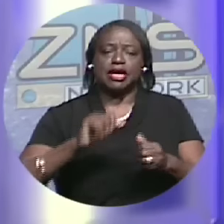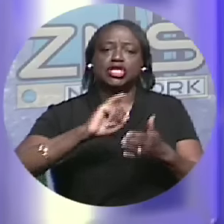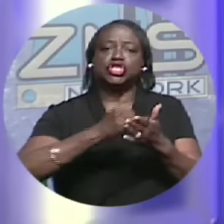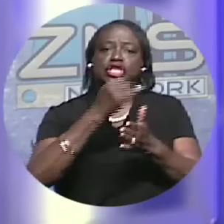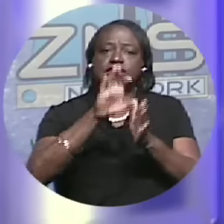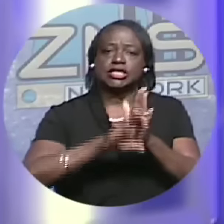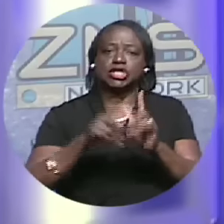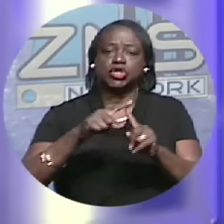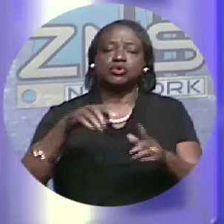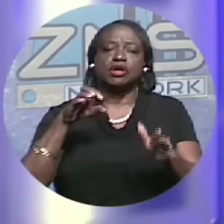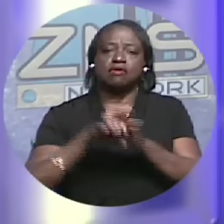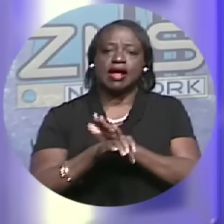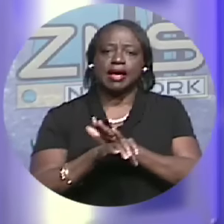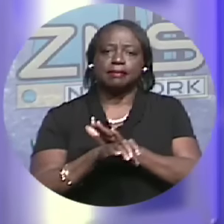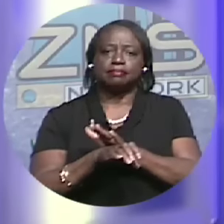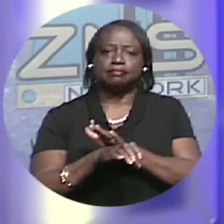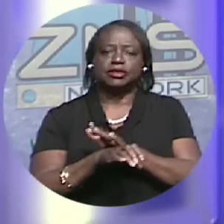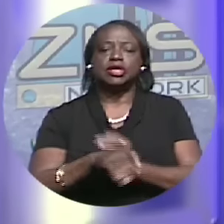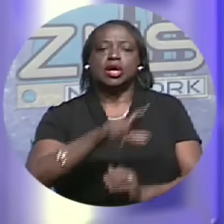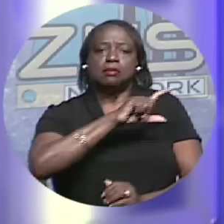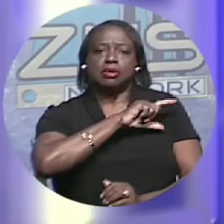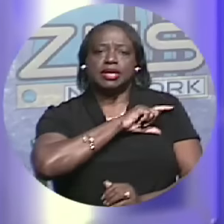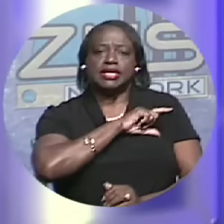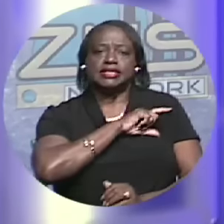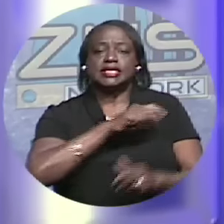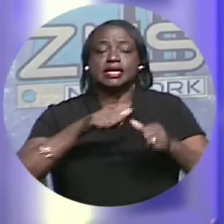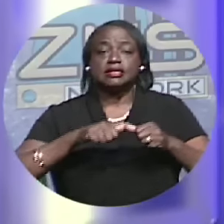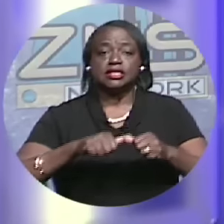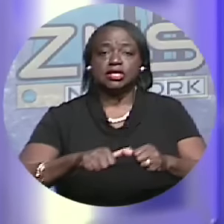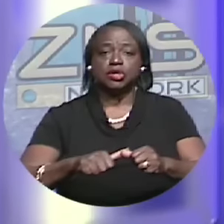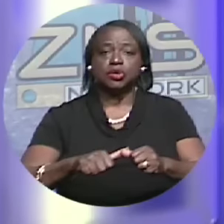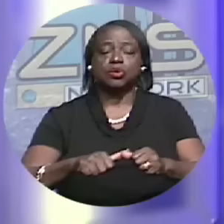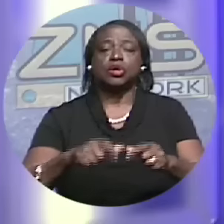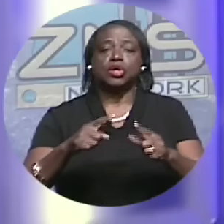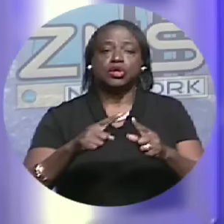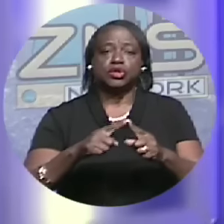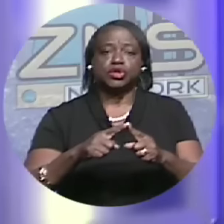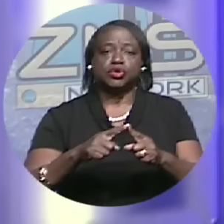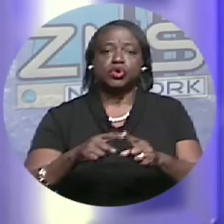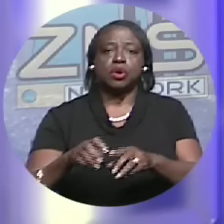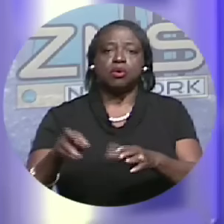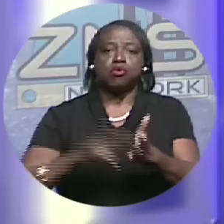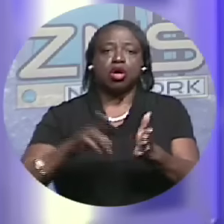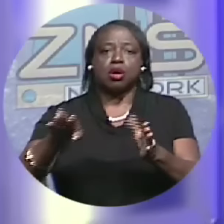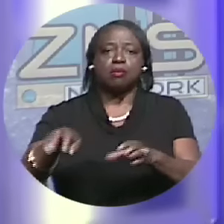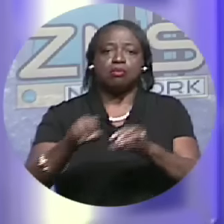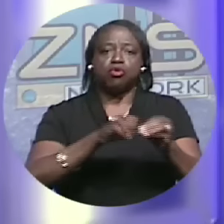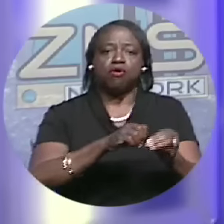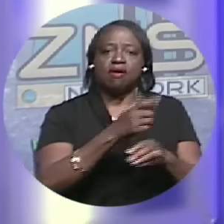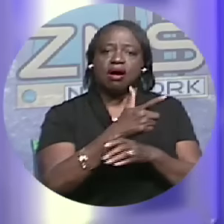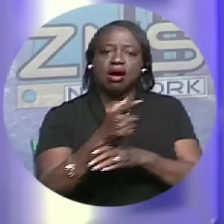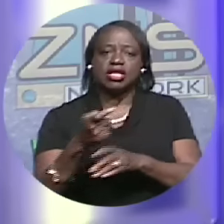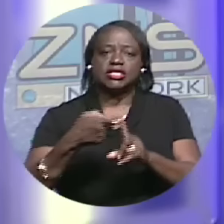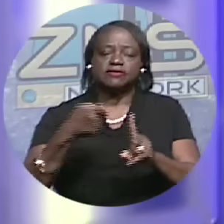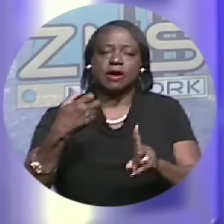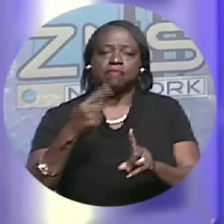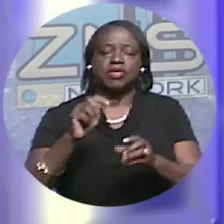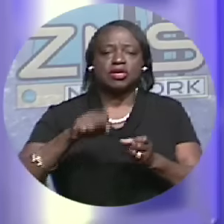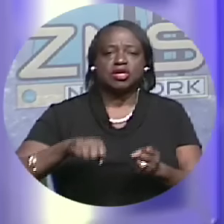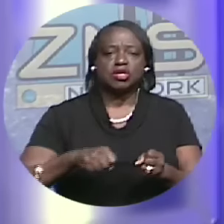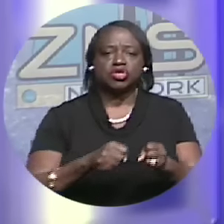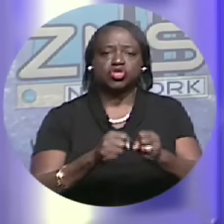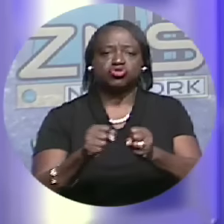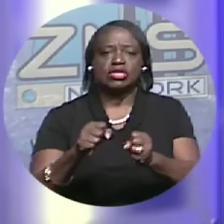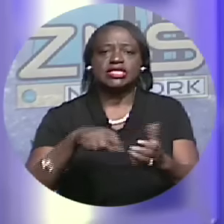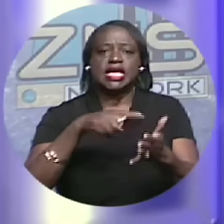Meanwhile, police continue to make inroads in the removal of firearms and drugs from our streets. This weekend, officers were able to make